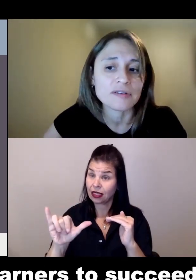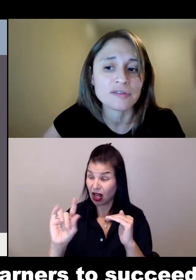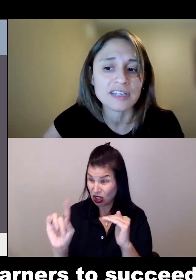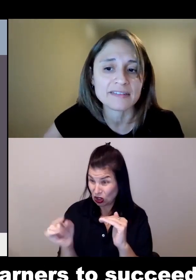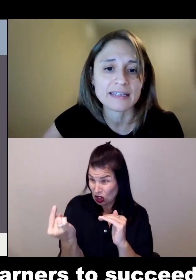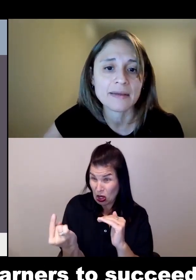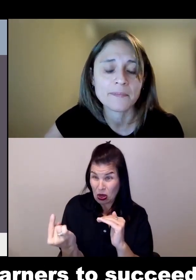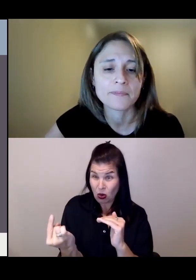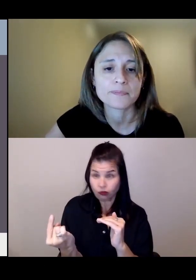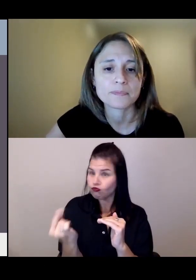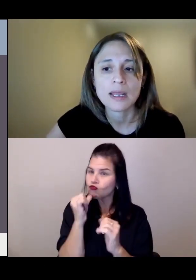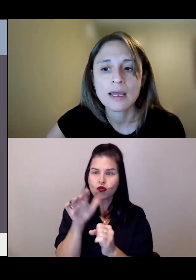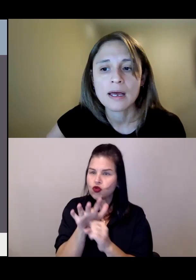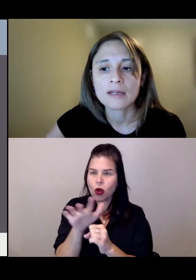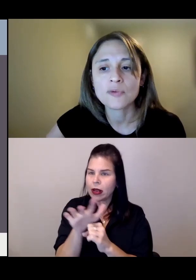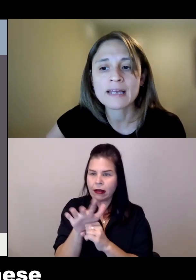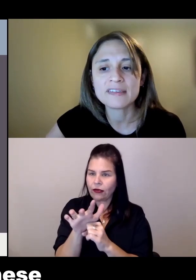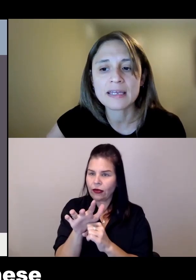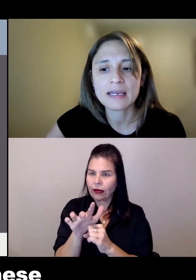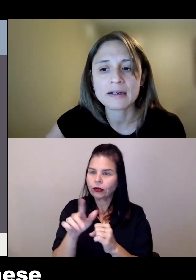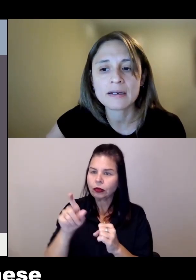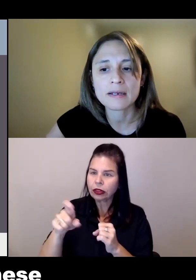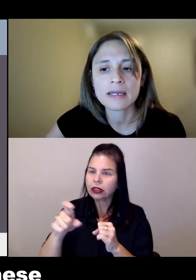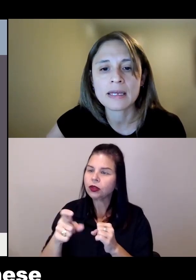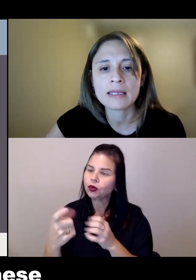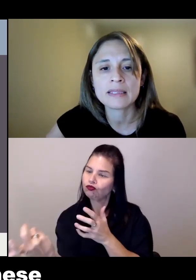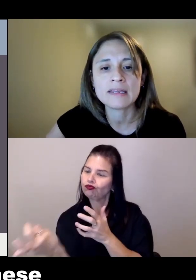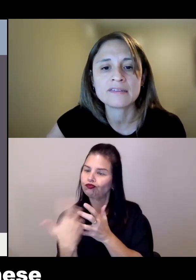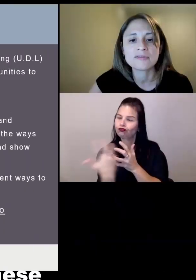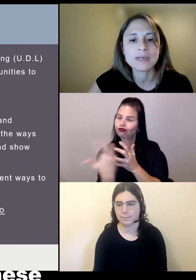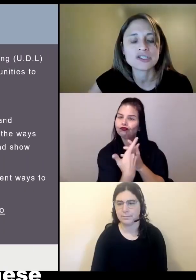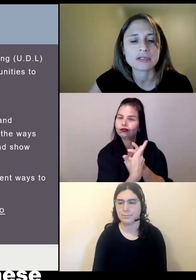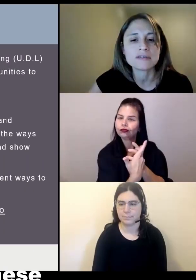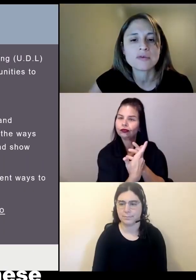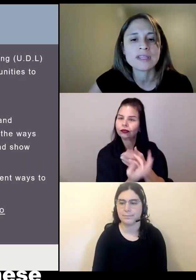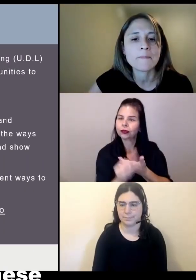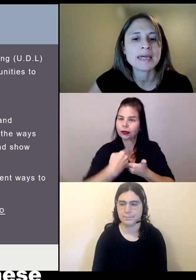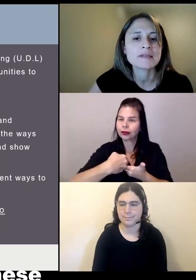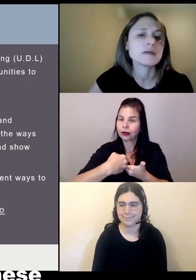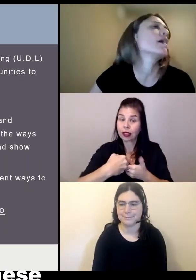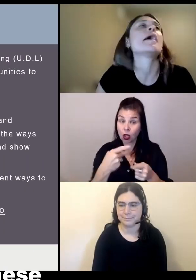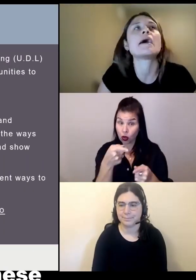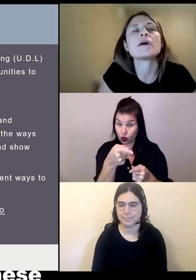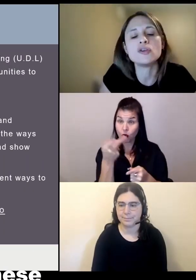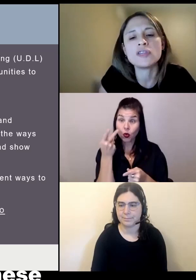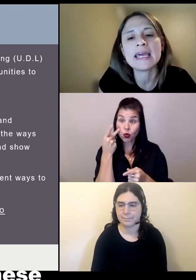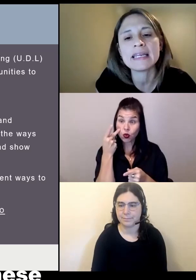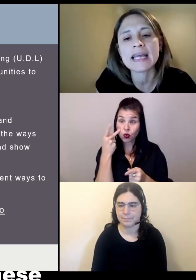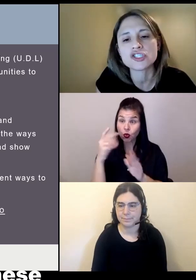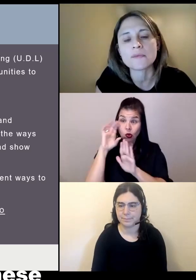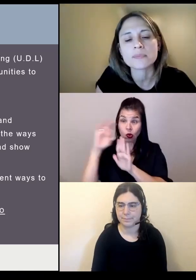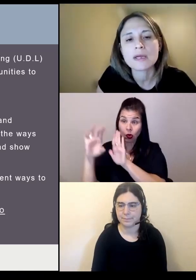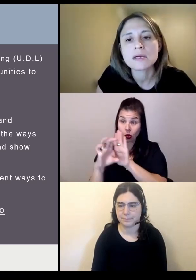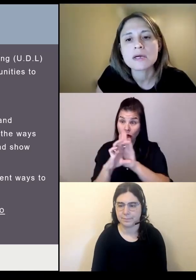for learners to succeed. As we can see here in these 3 pictures, we depict